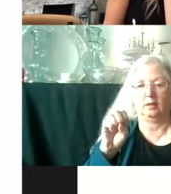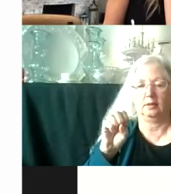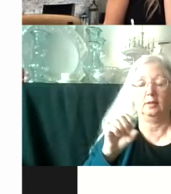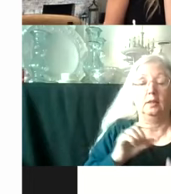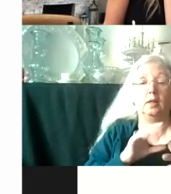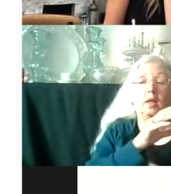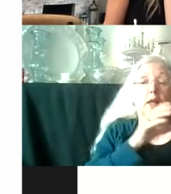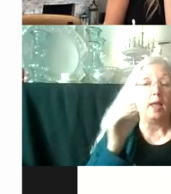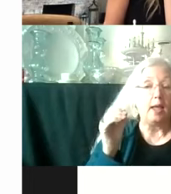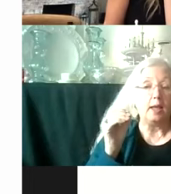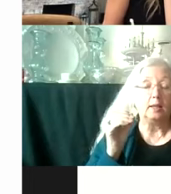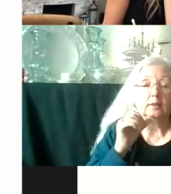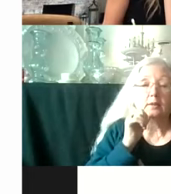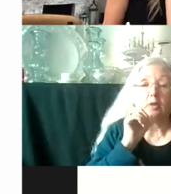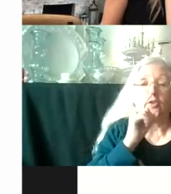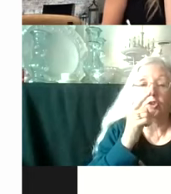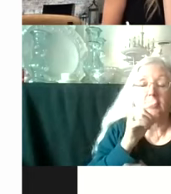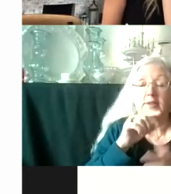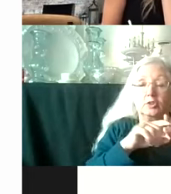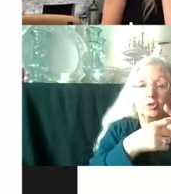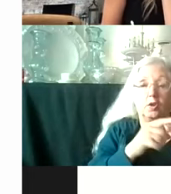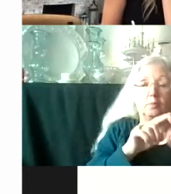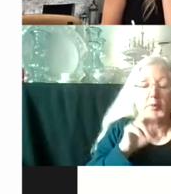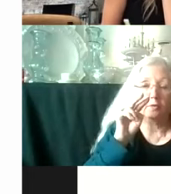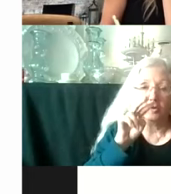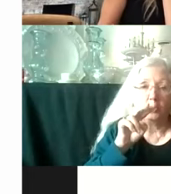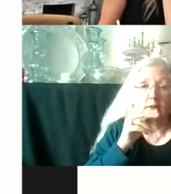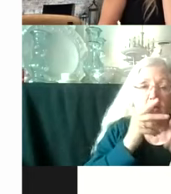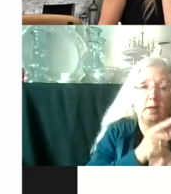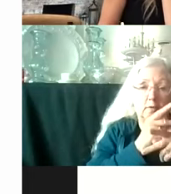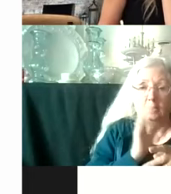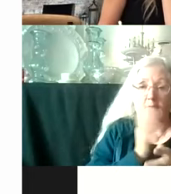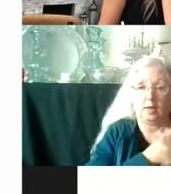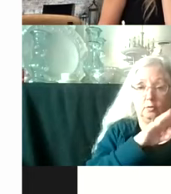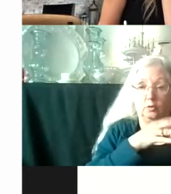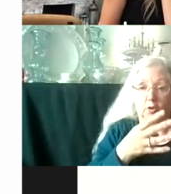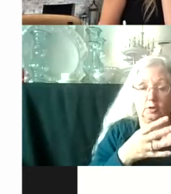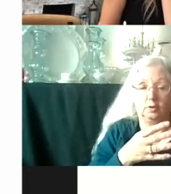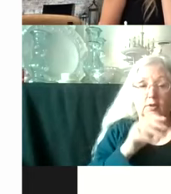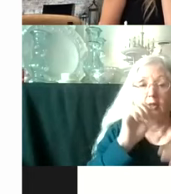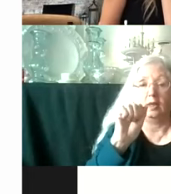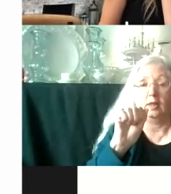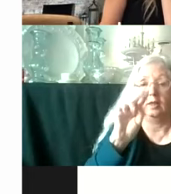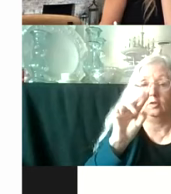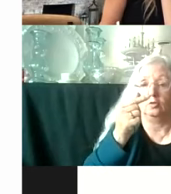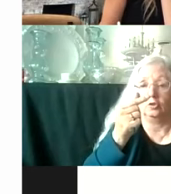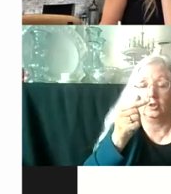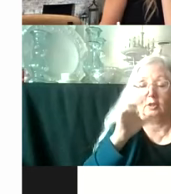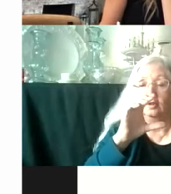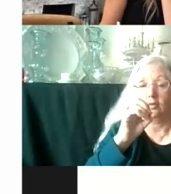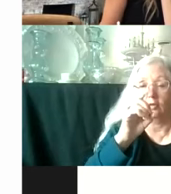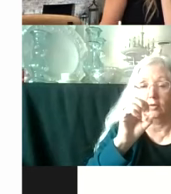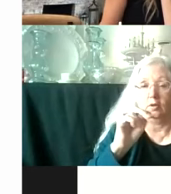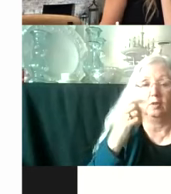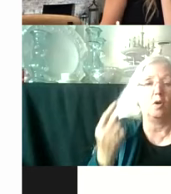And not only is this the start, but if you look closely at our chart, AUG codon